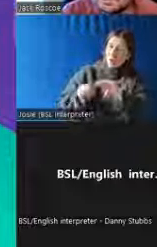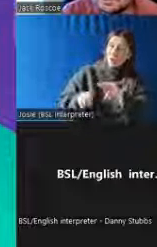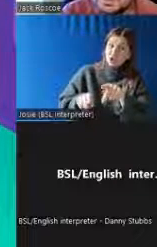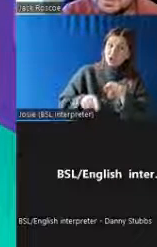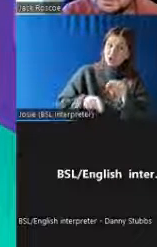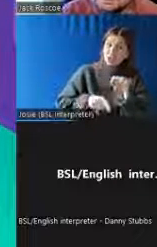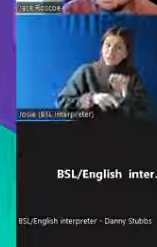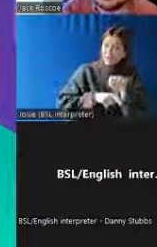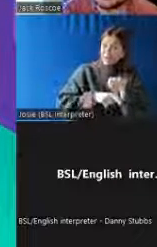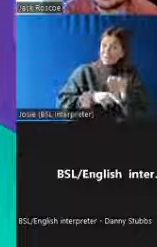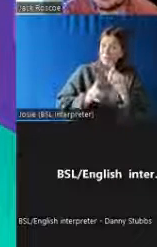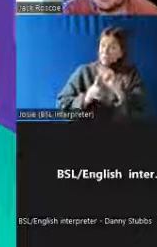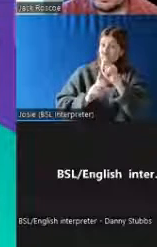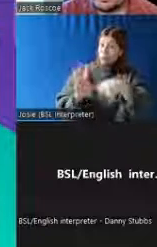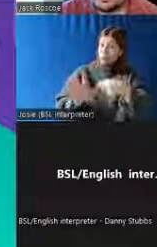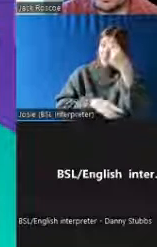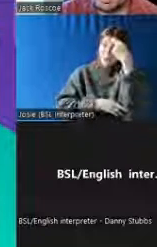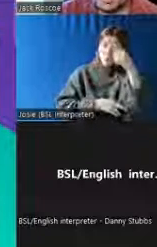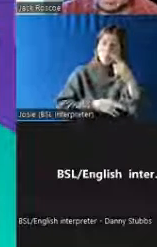and 2022.